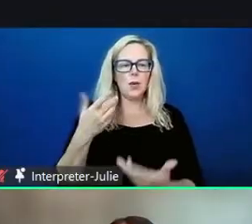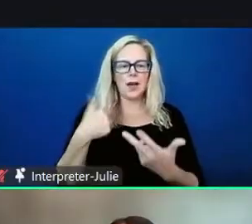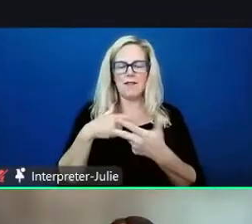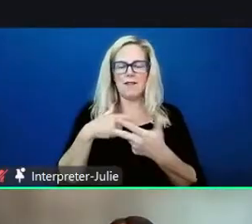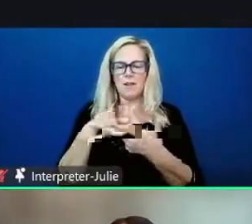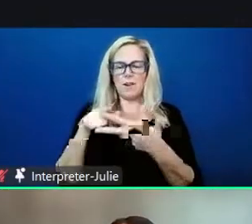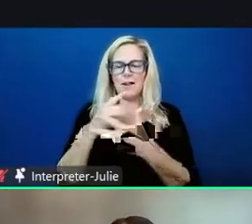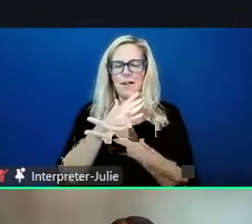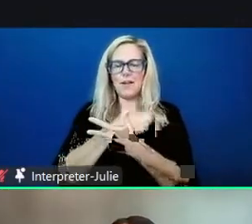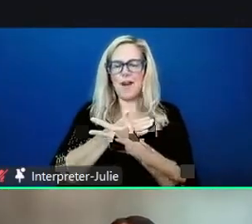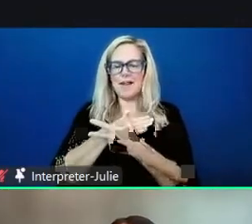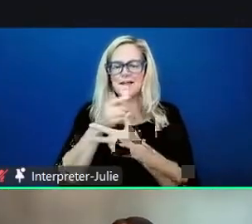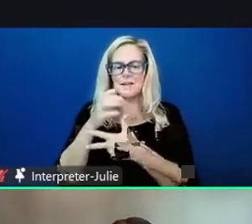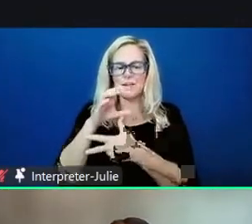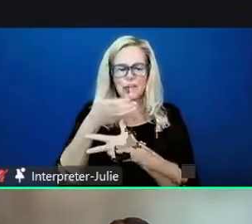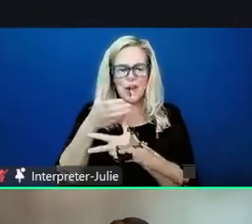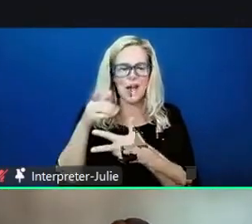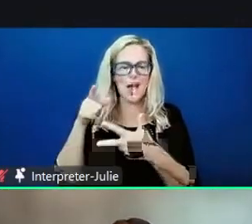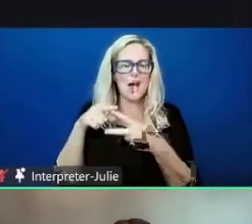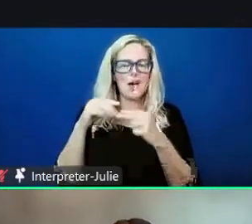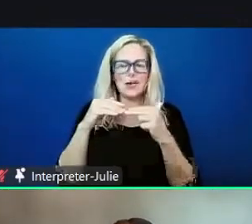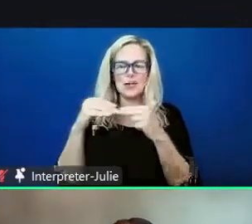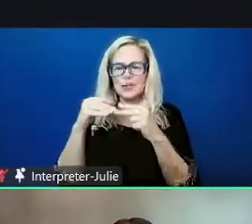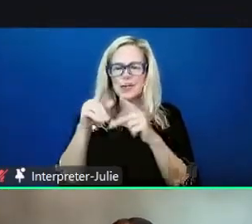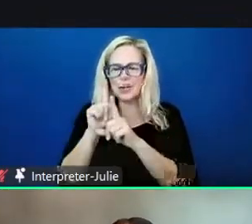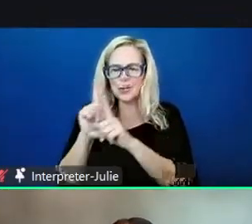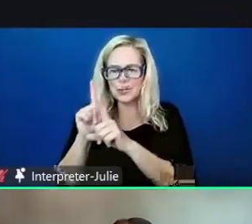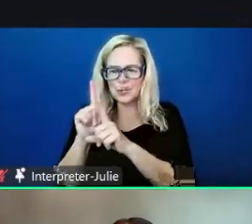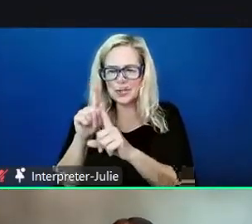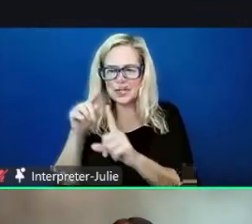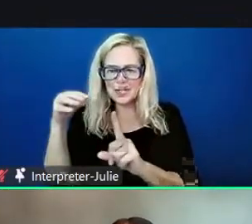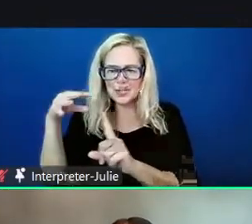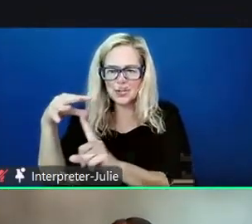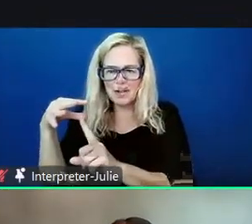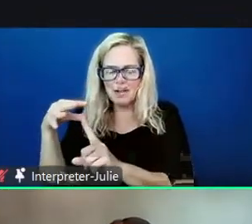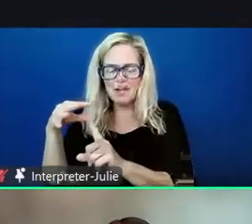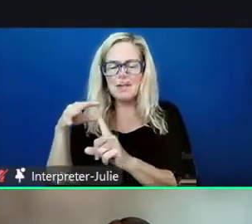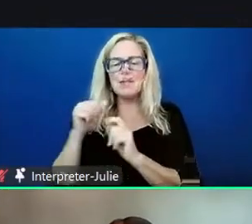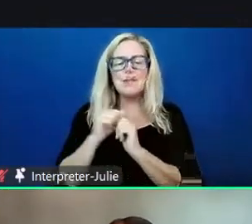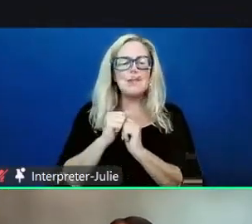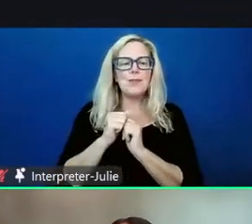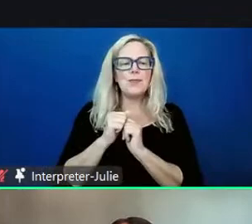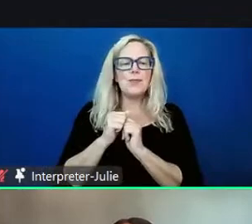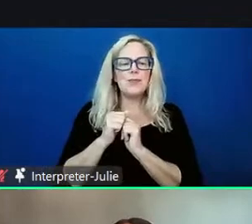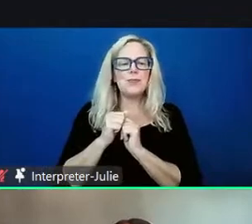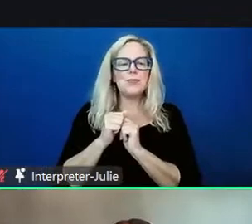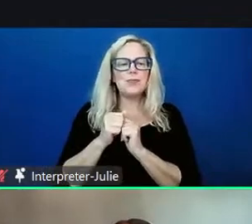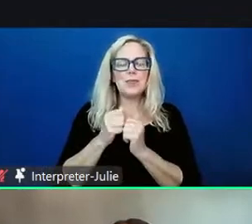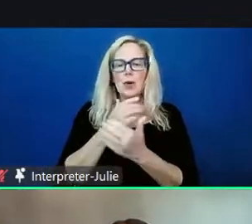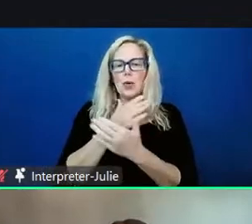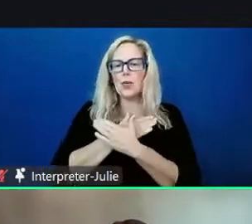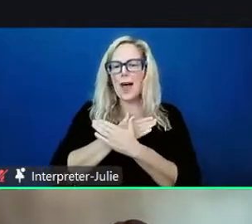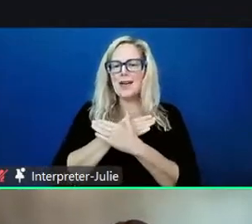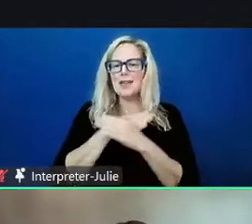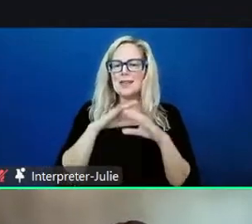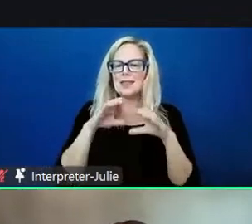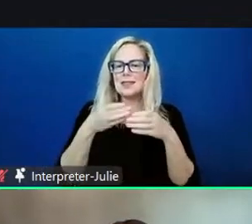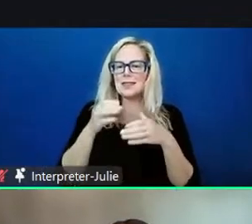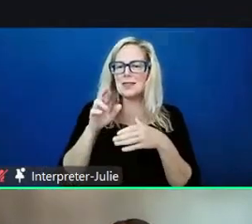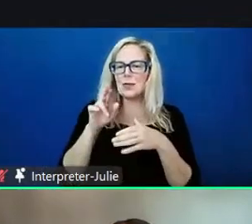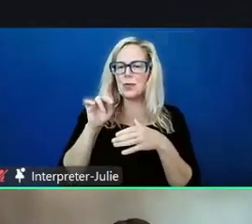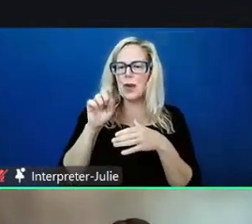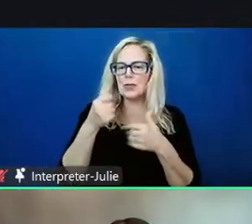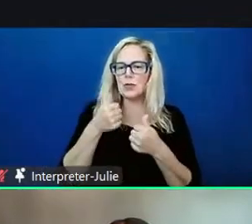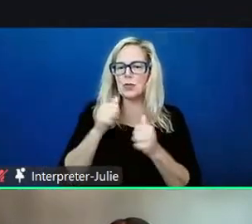tutoring. Our MSTCI rest rounds are structured spaces for rest and accountability. We try to approach things